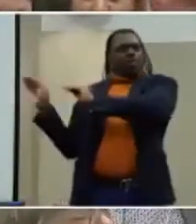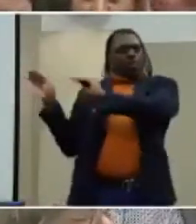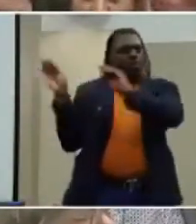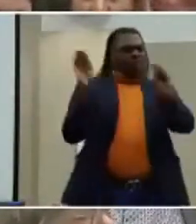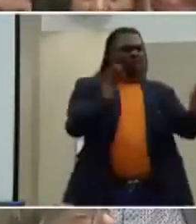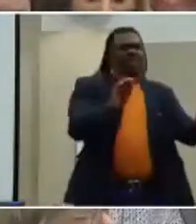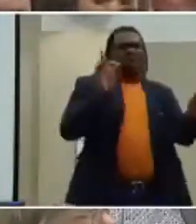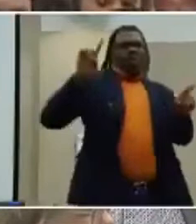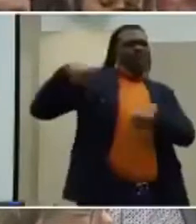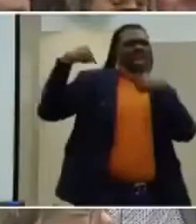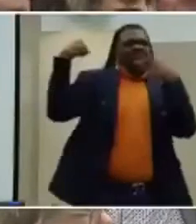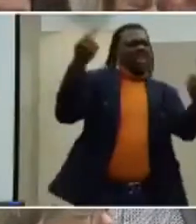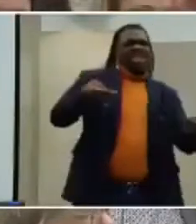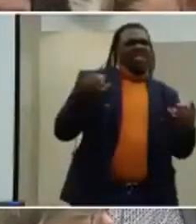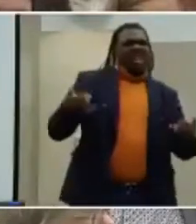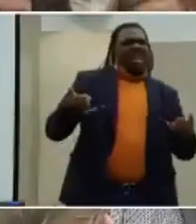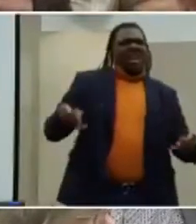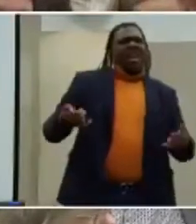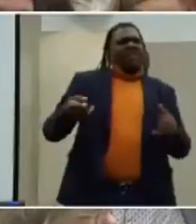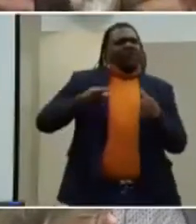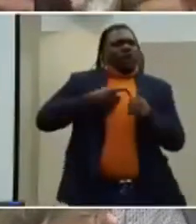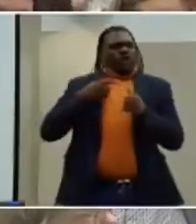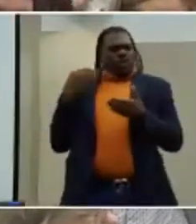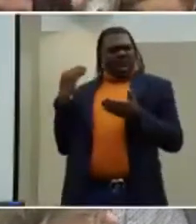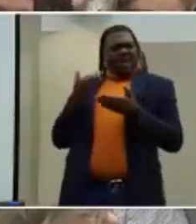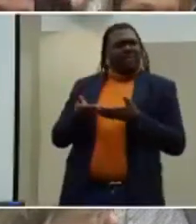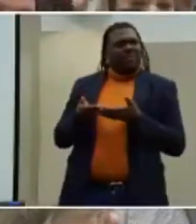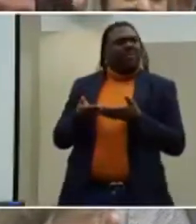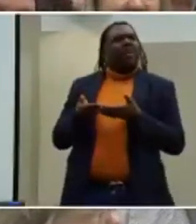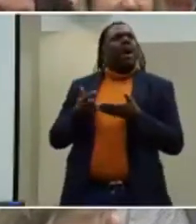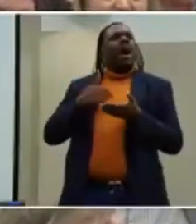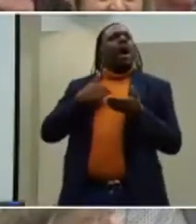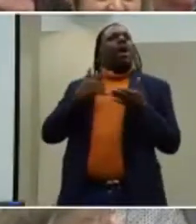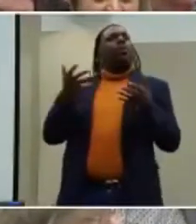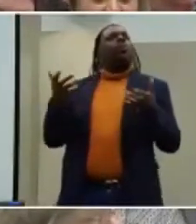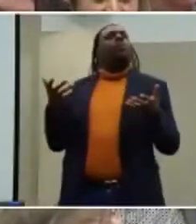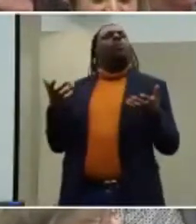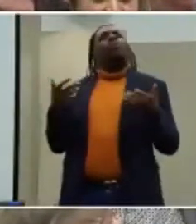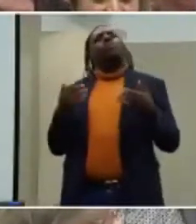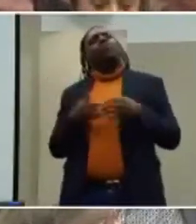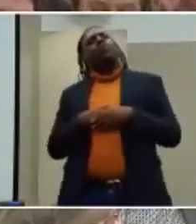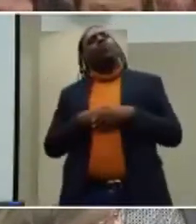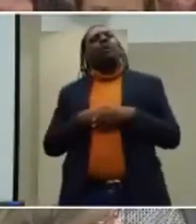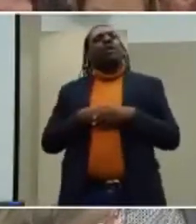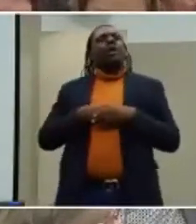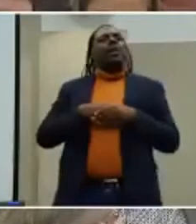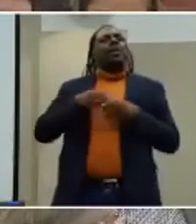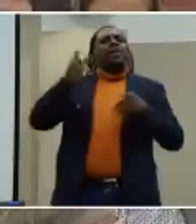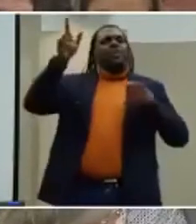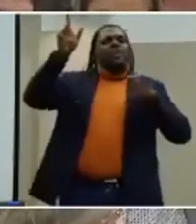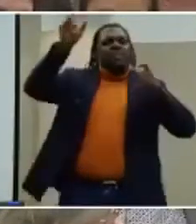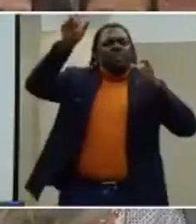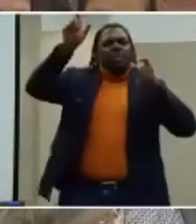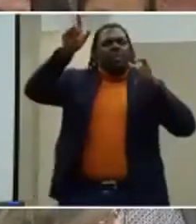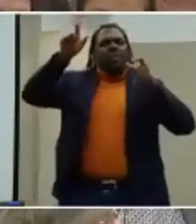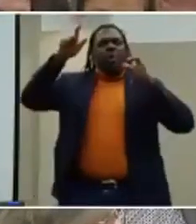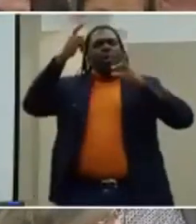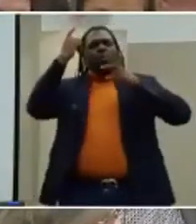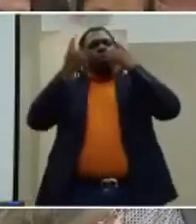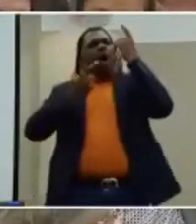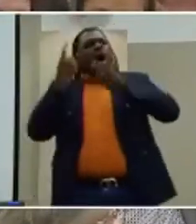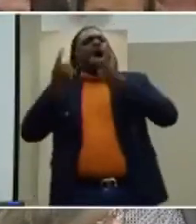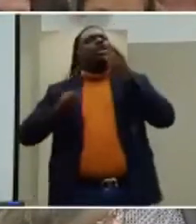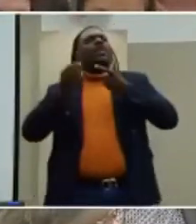And when I first got here, I wondered if what people were doing in terms of access